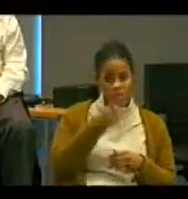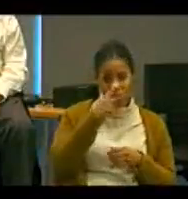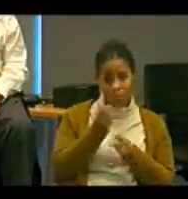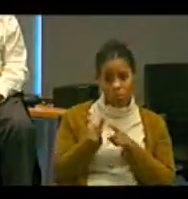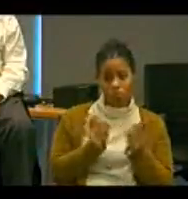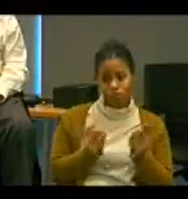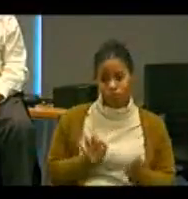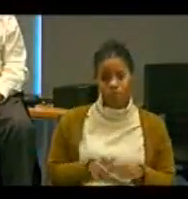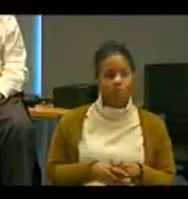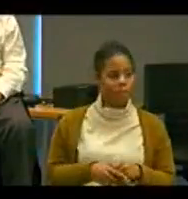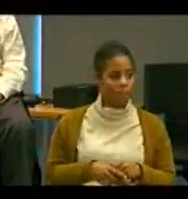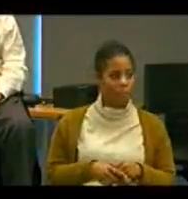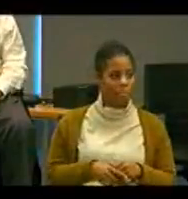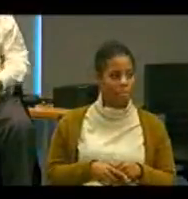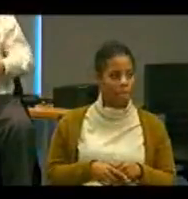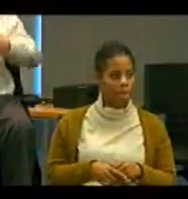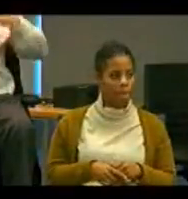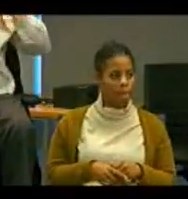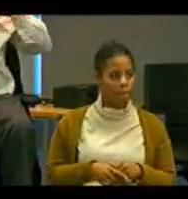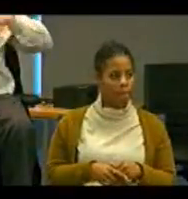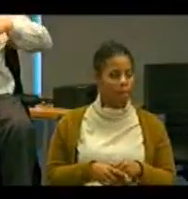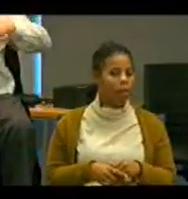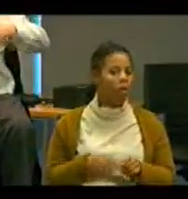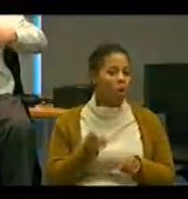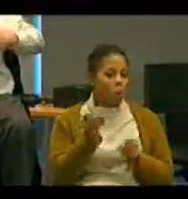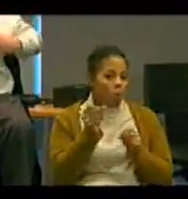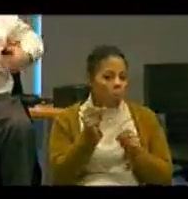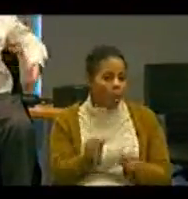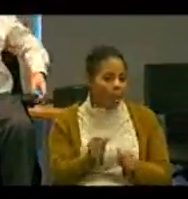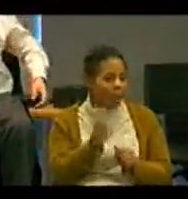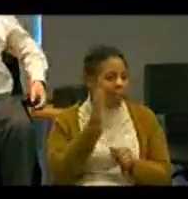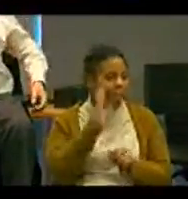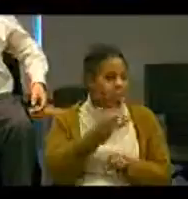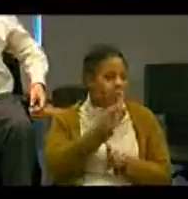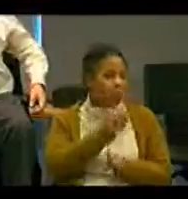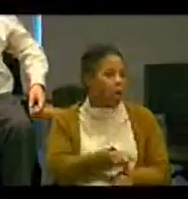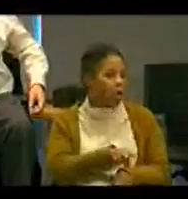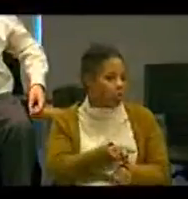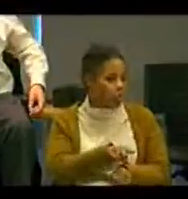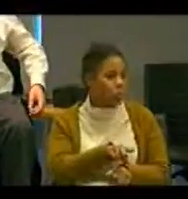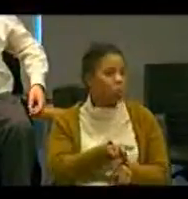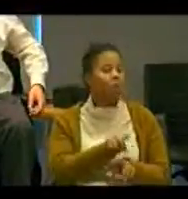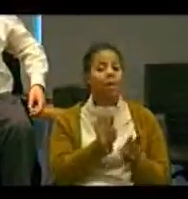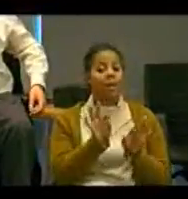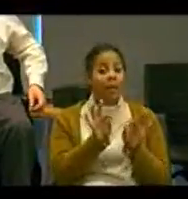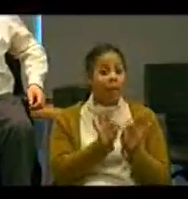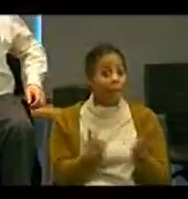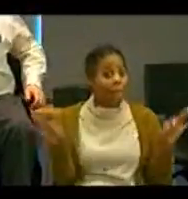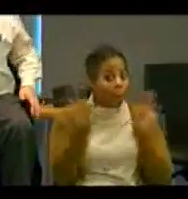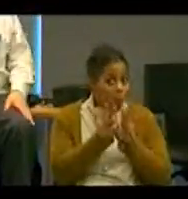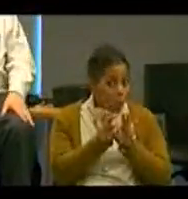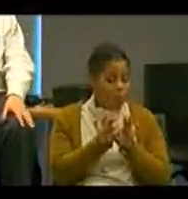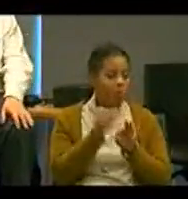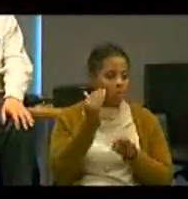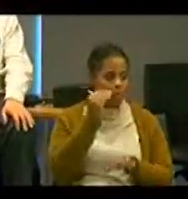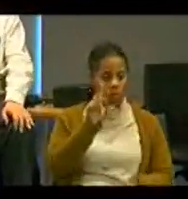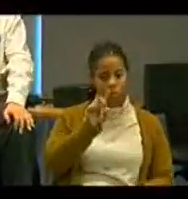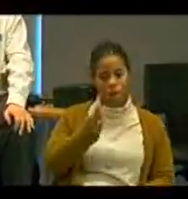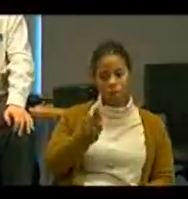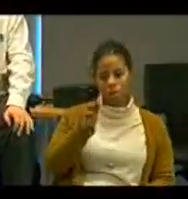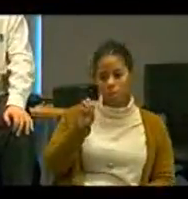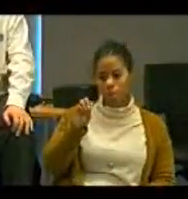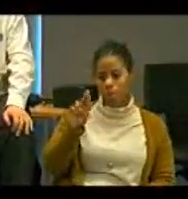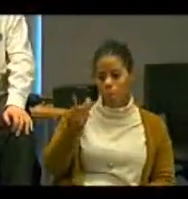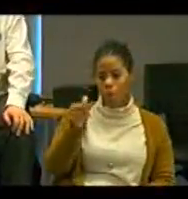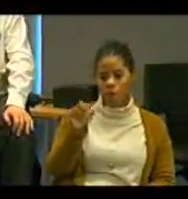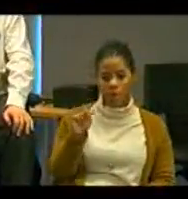writing. Thank you. Could I just very quickly respond that it's important to note that Dr. Morgan's research does not